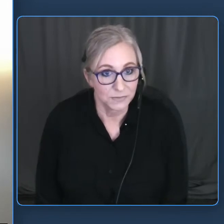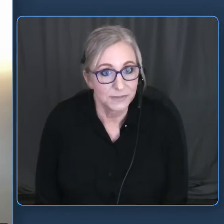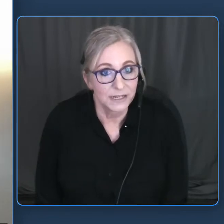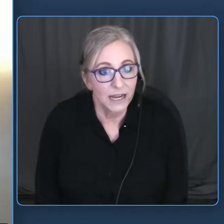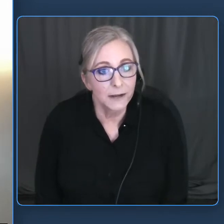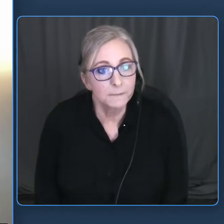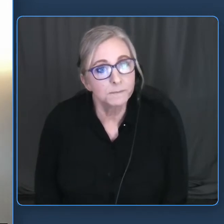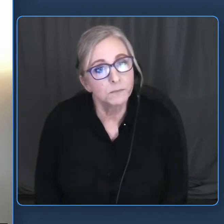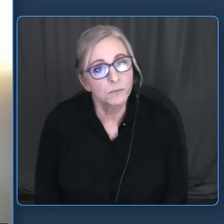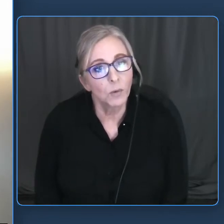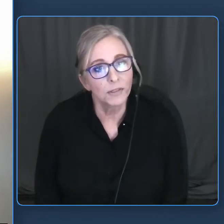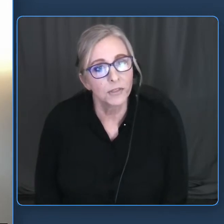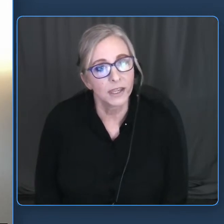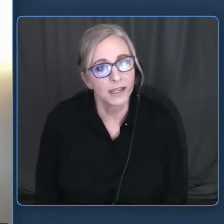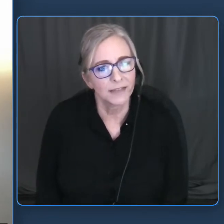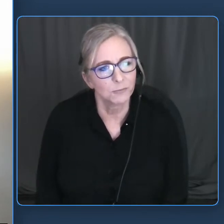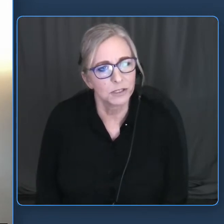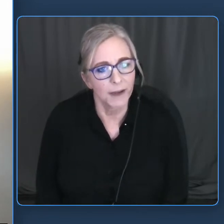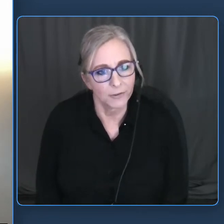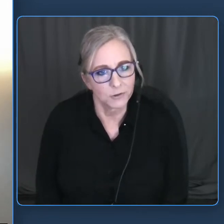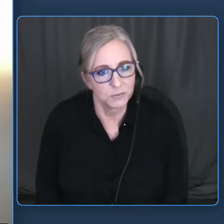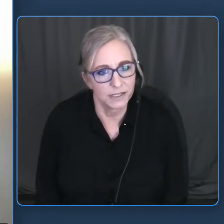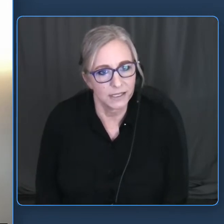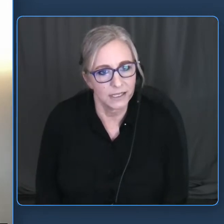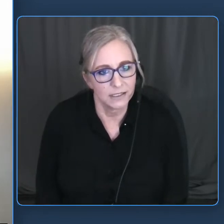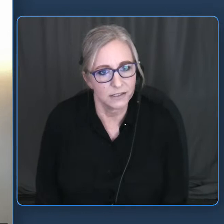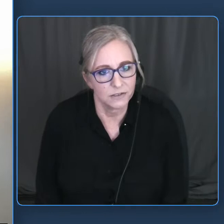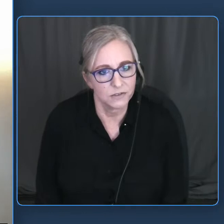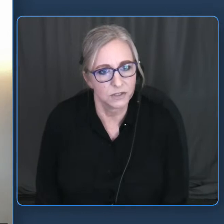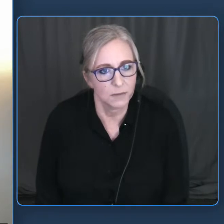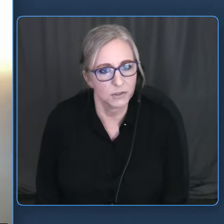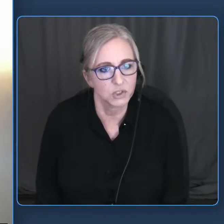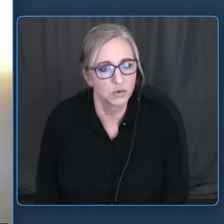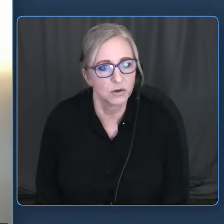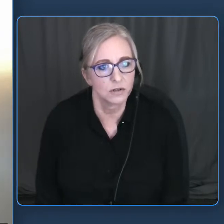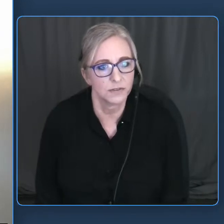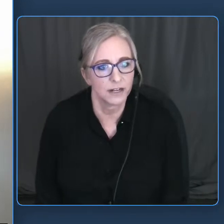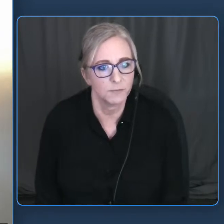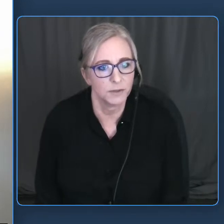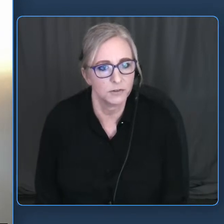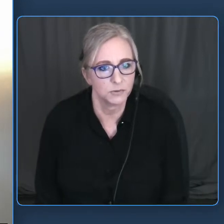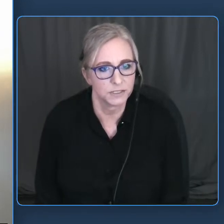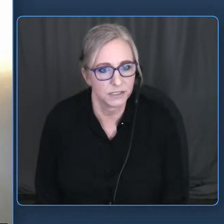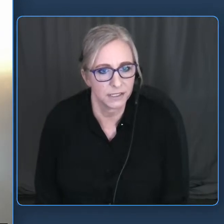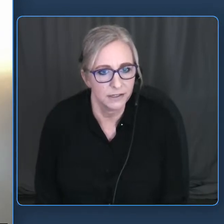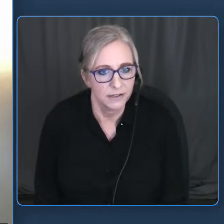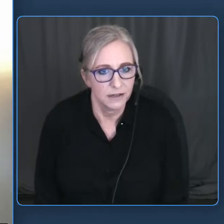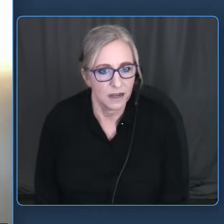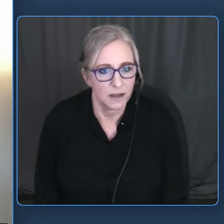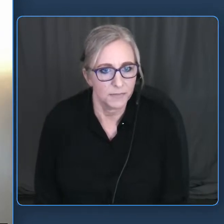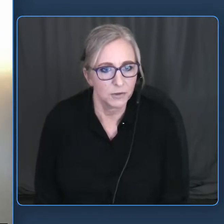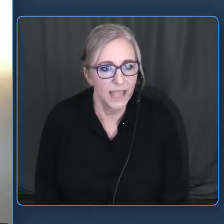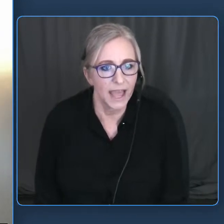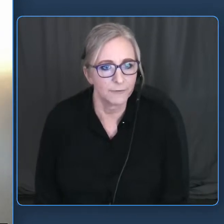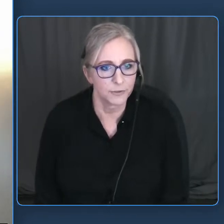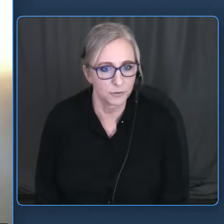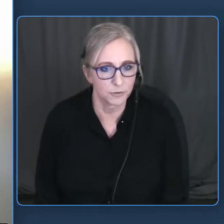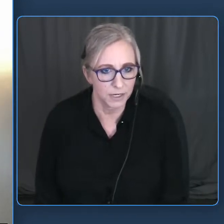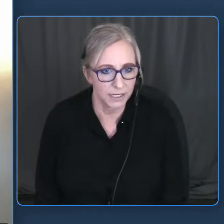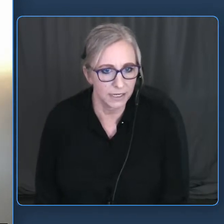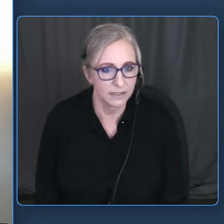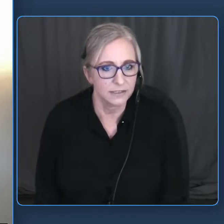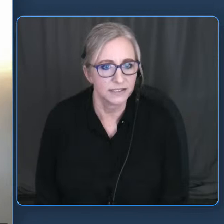thank you. One thing that really bothers me is a store that I've been to recently. They only